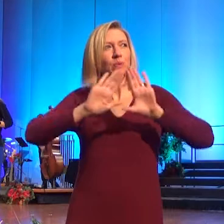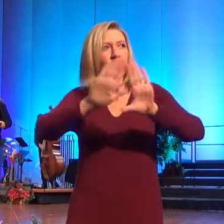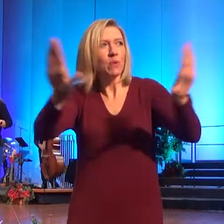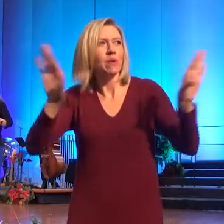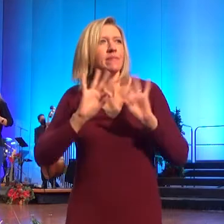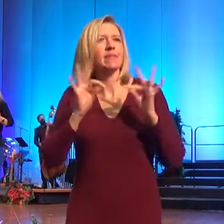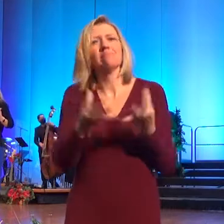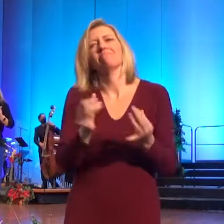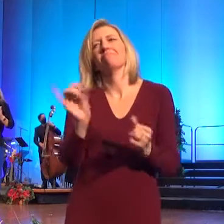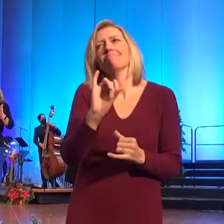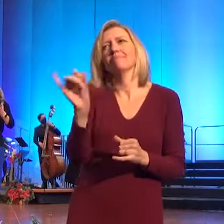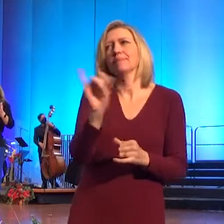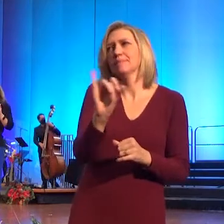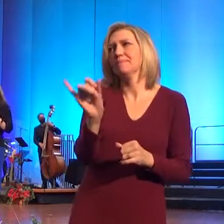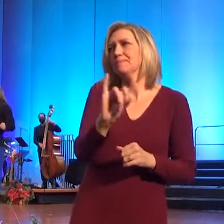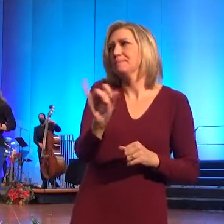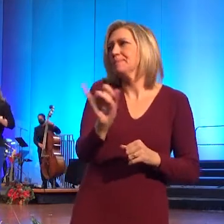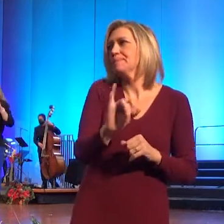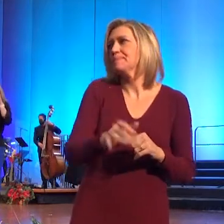same thing too.